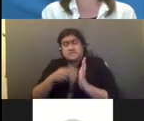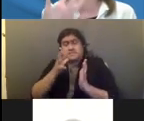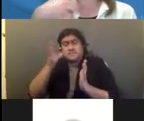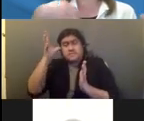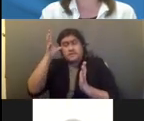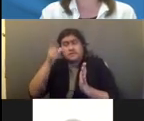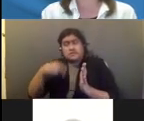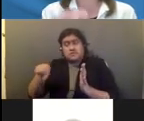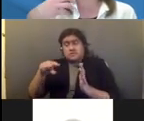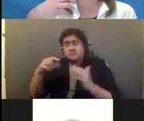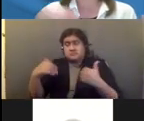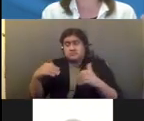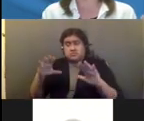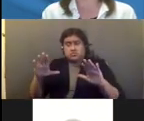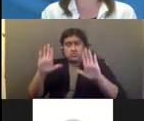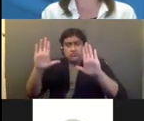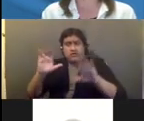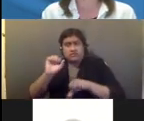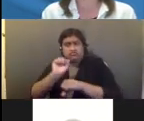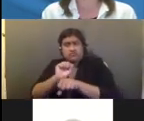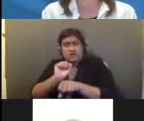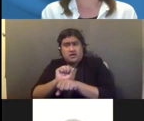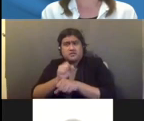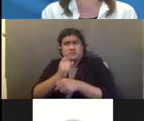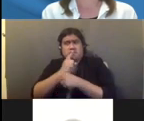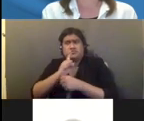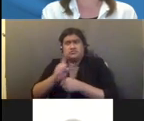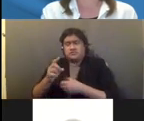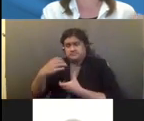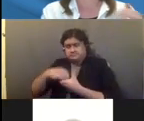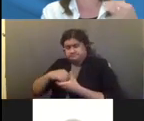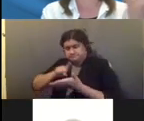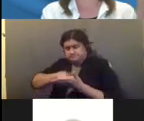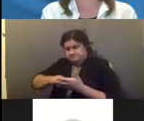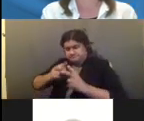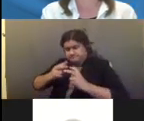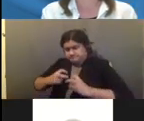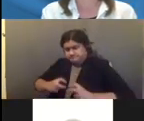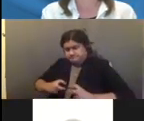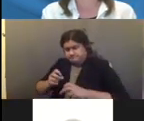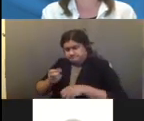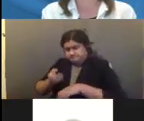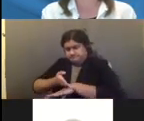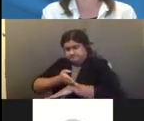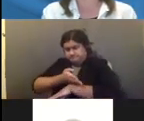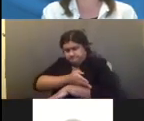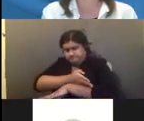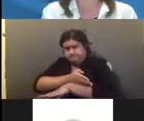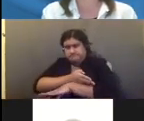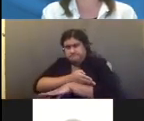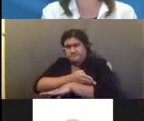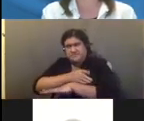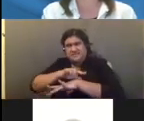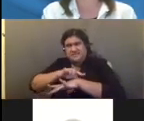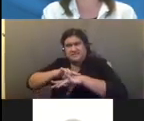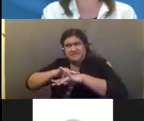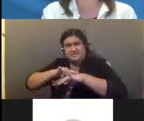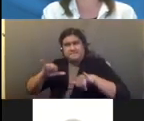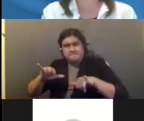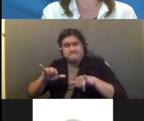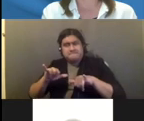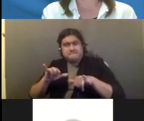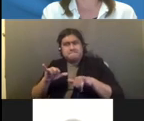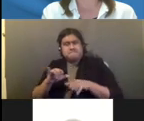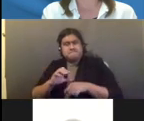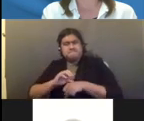of really working on this internally, and that they're still projecting a level of